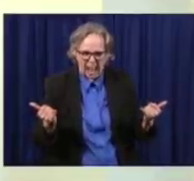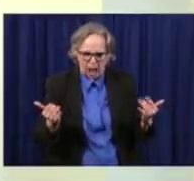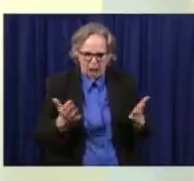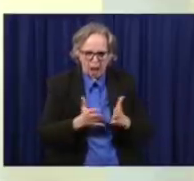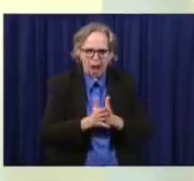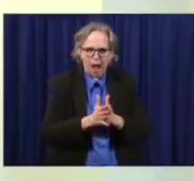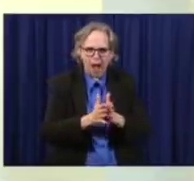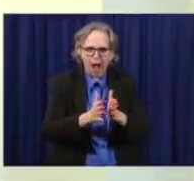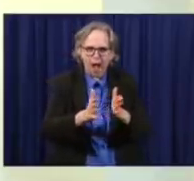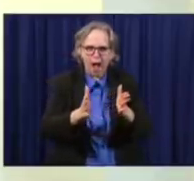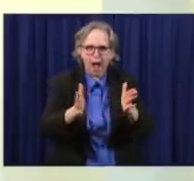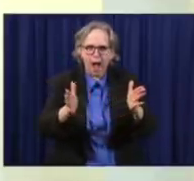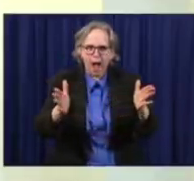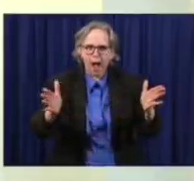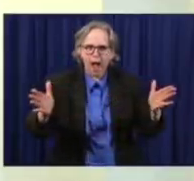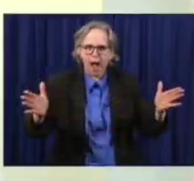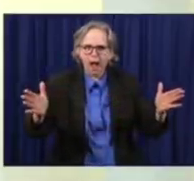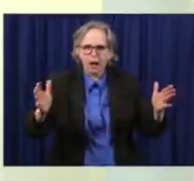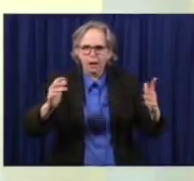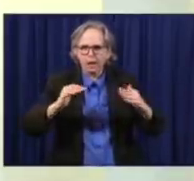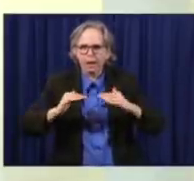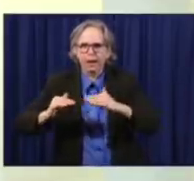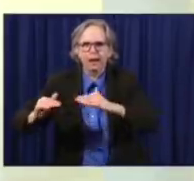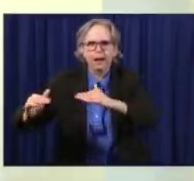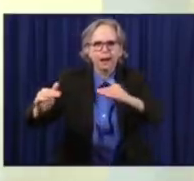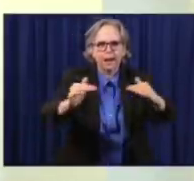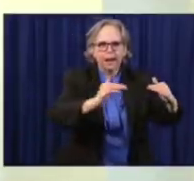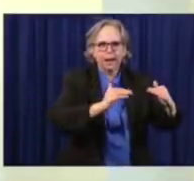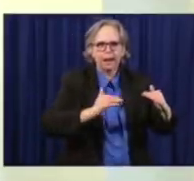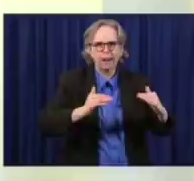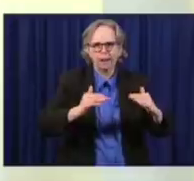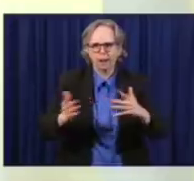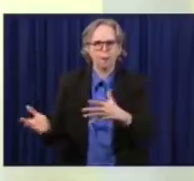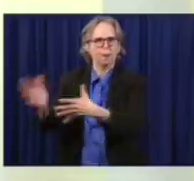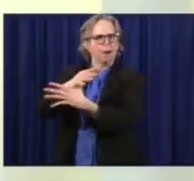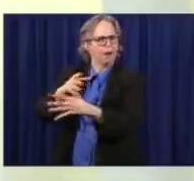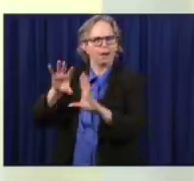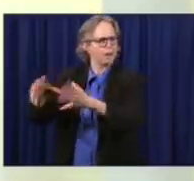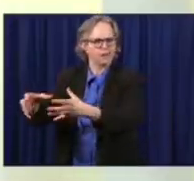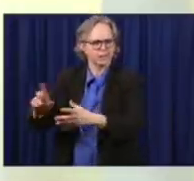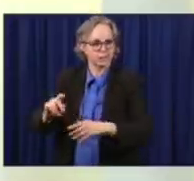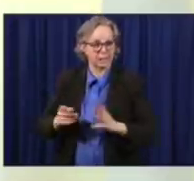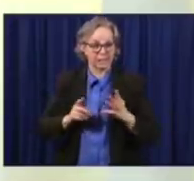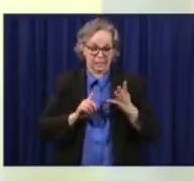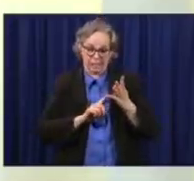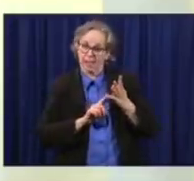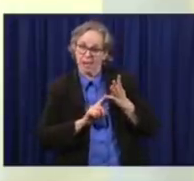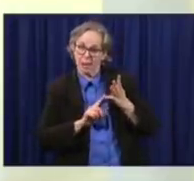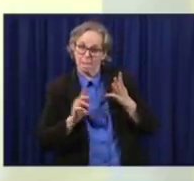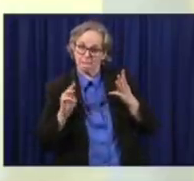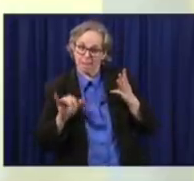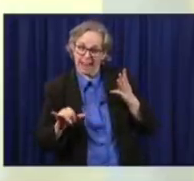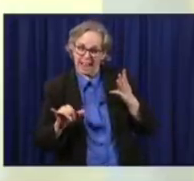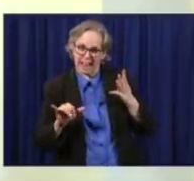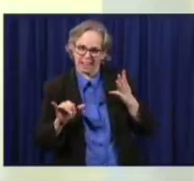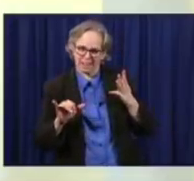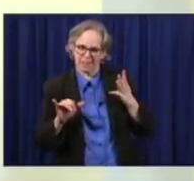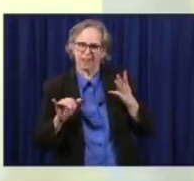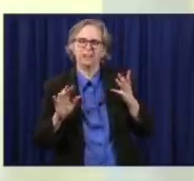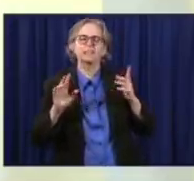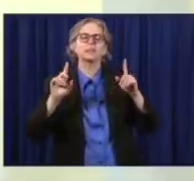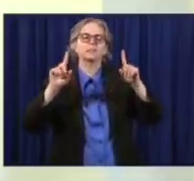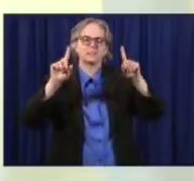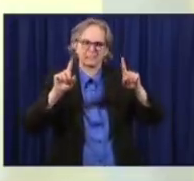you know, even in the beginning, even by the end of May, it will still not be all the testing we wish we had. So you actually have to